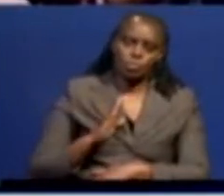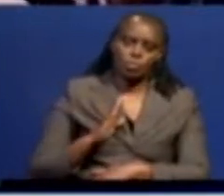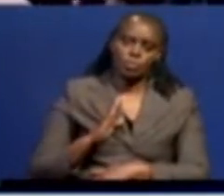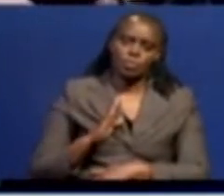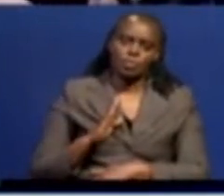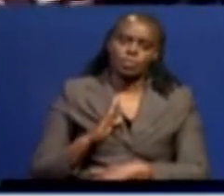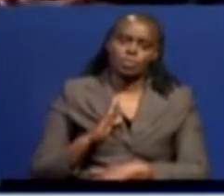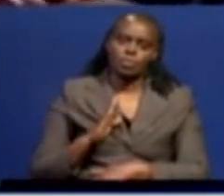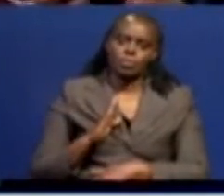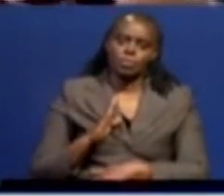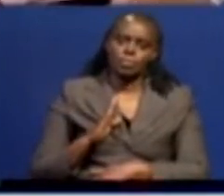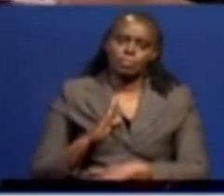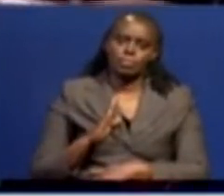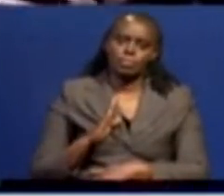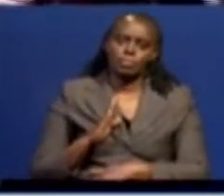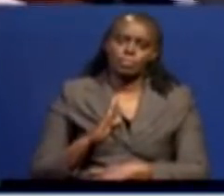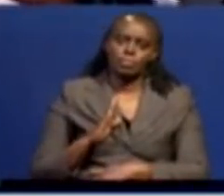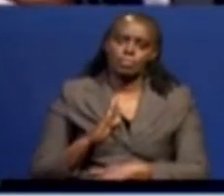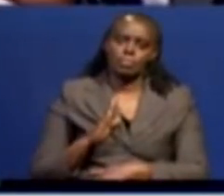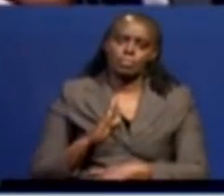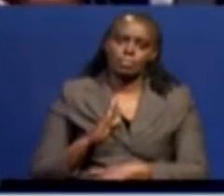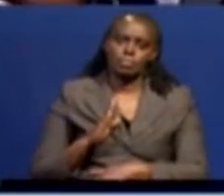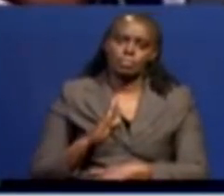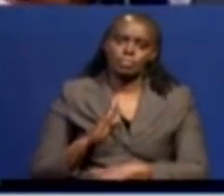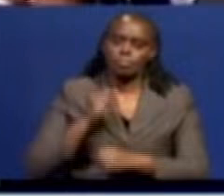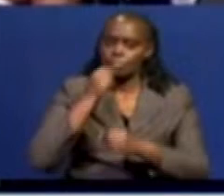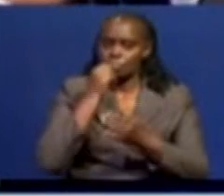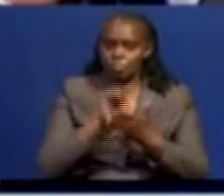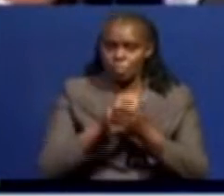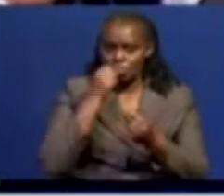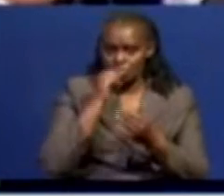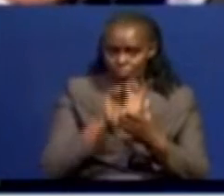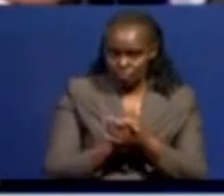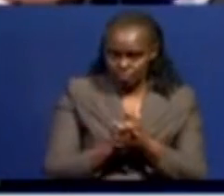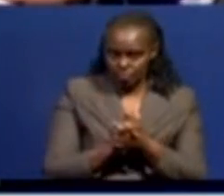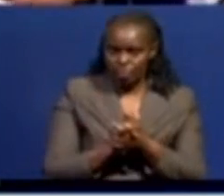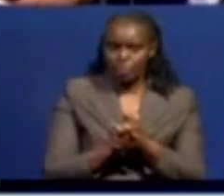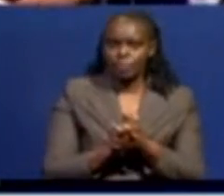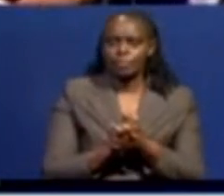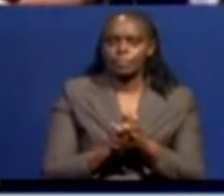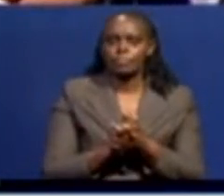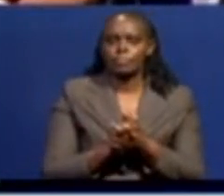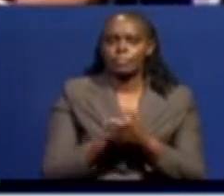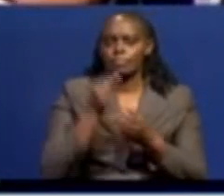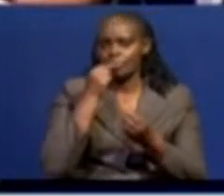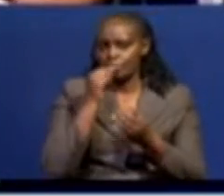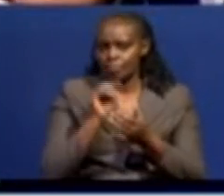County Public Service Board, despite promising